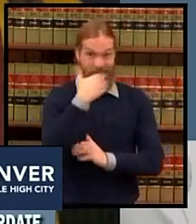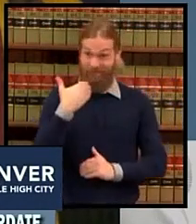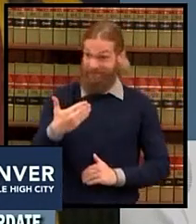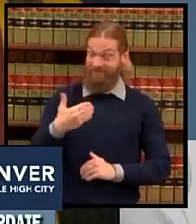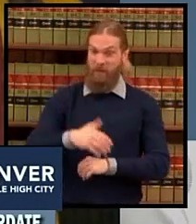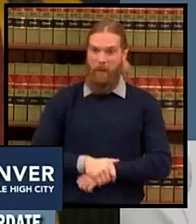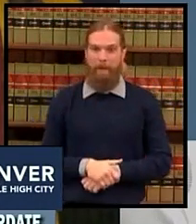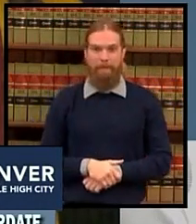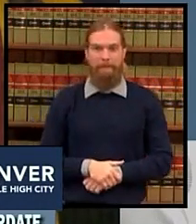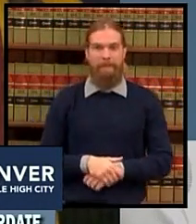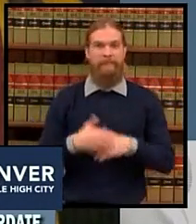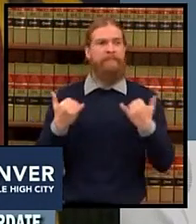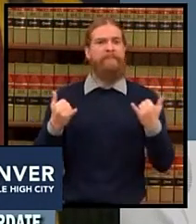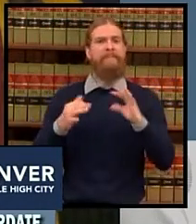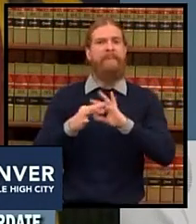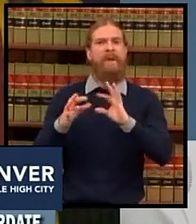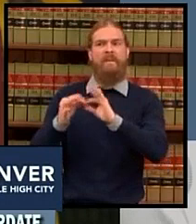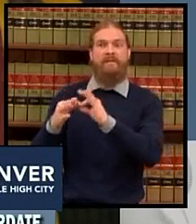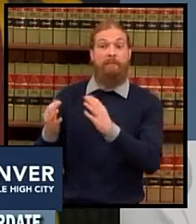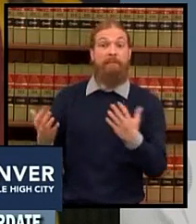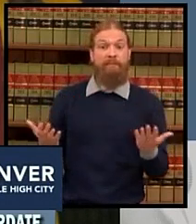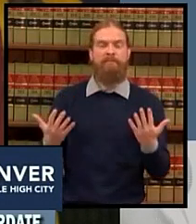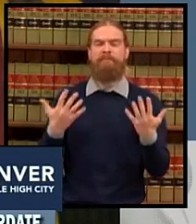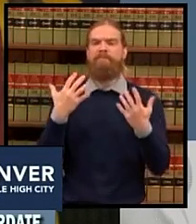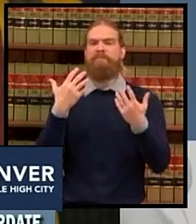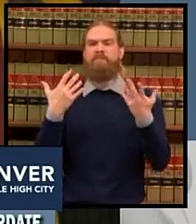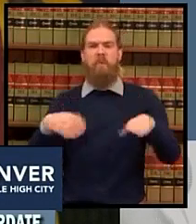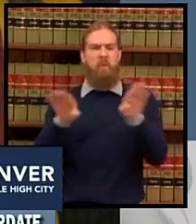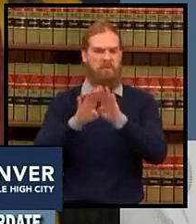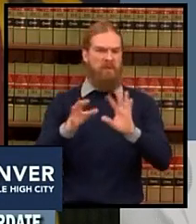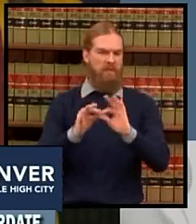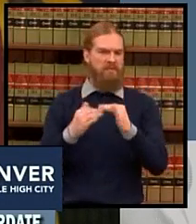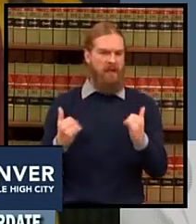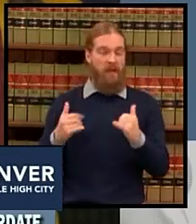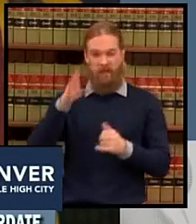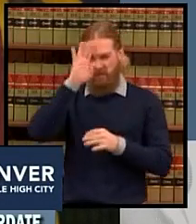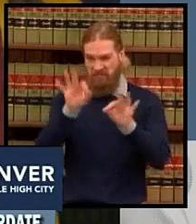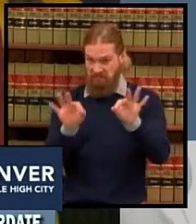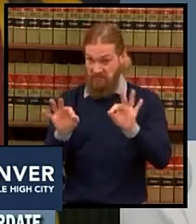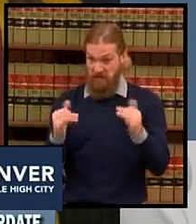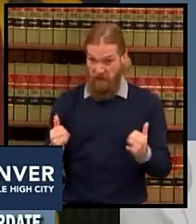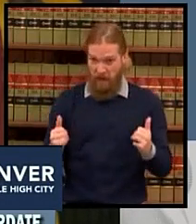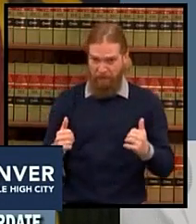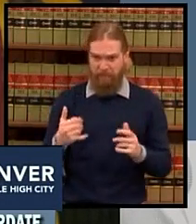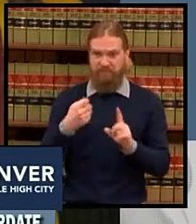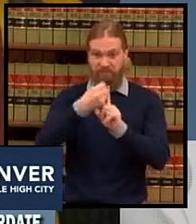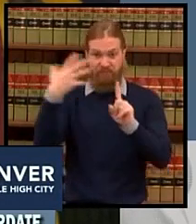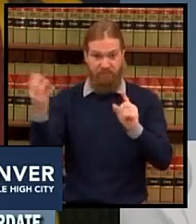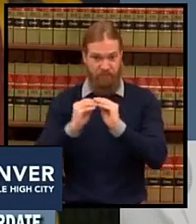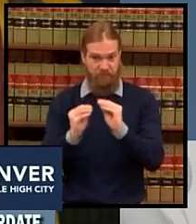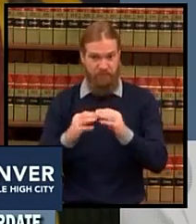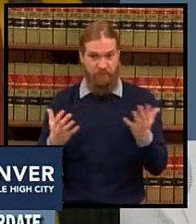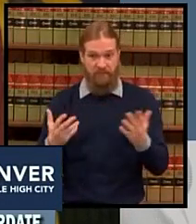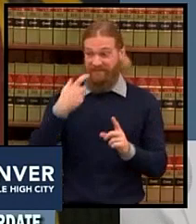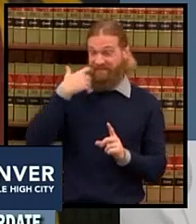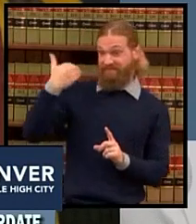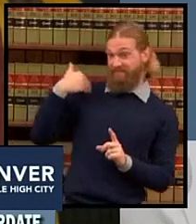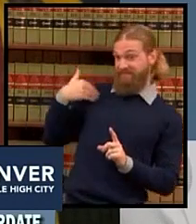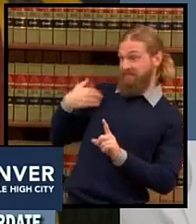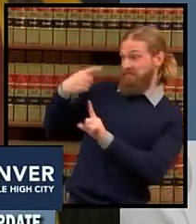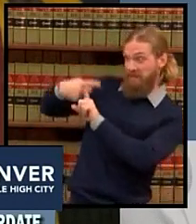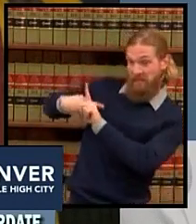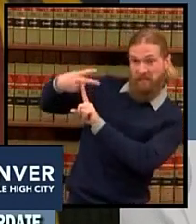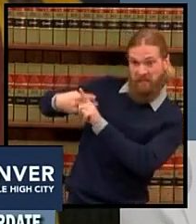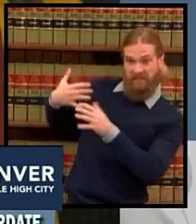a situation we're currently in. And this is very important. I've been focused on this now for a couple months, but most recently we've accelerated